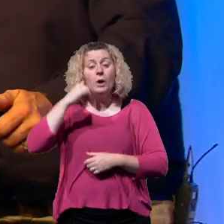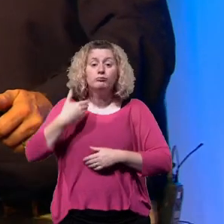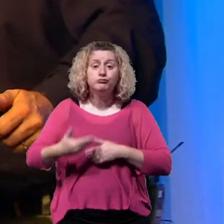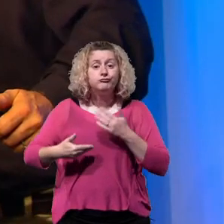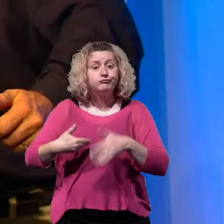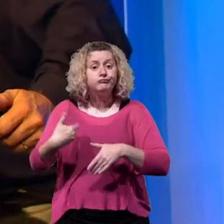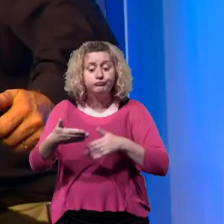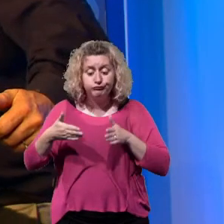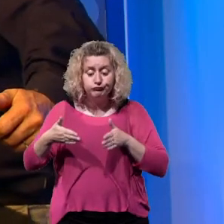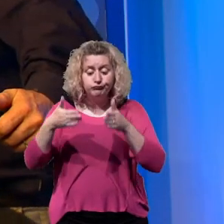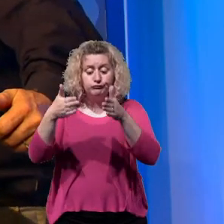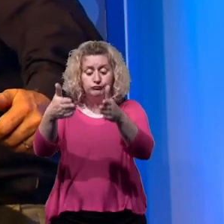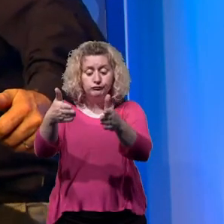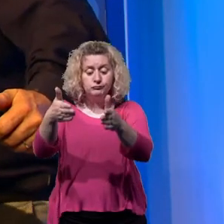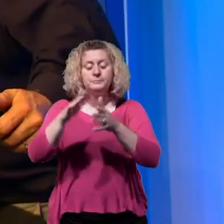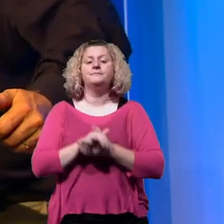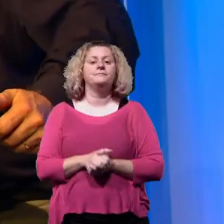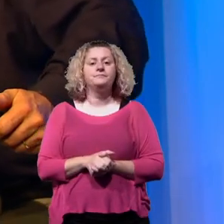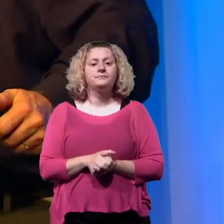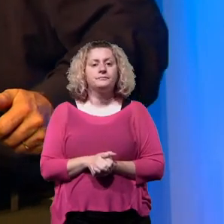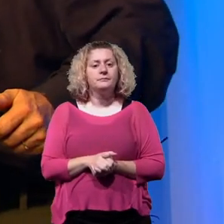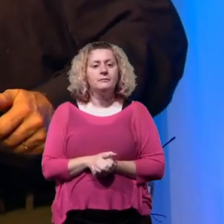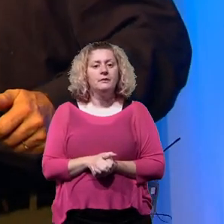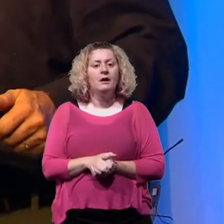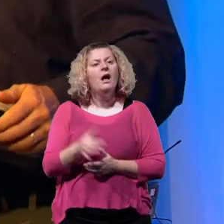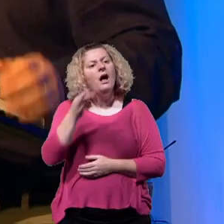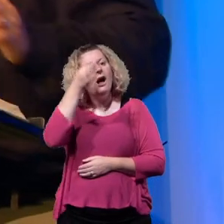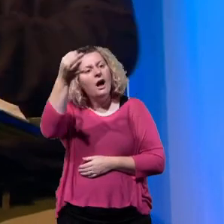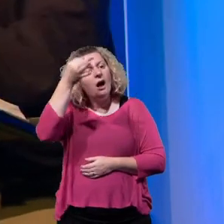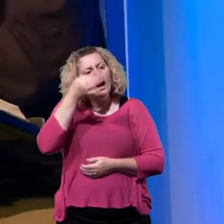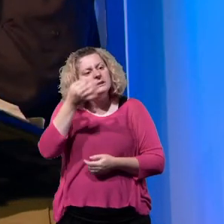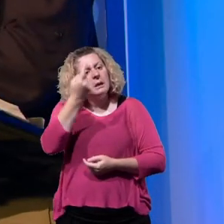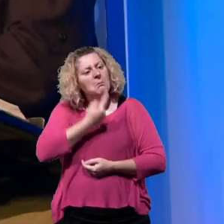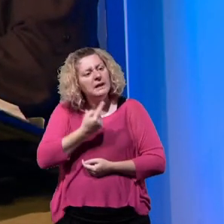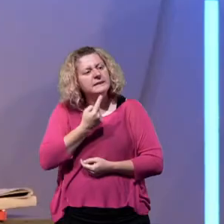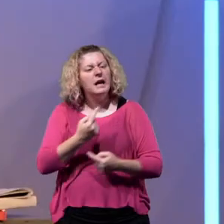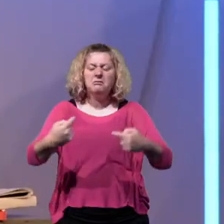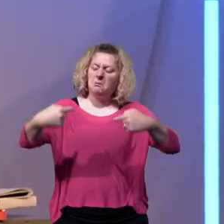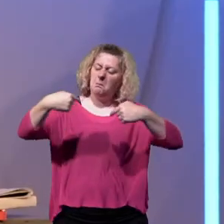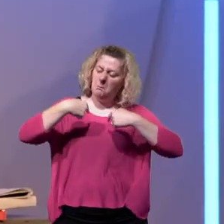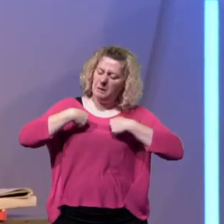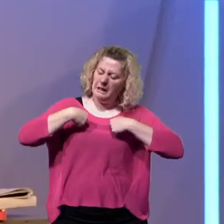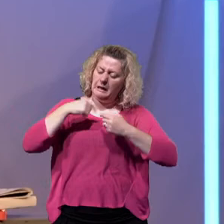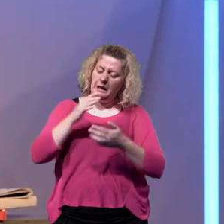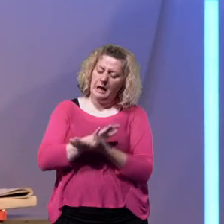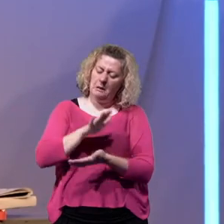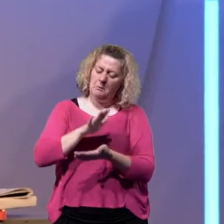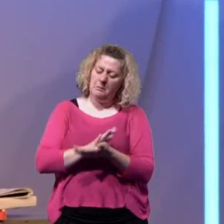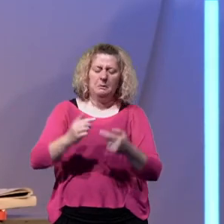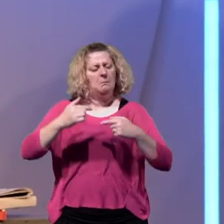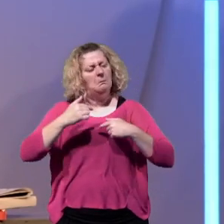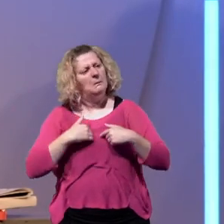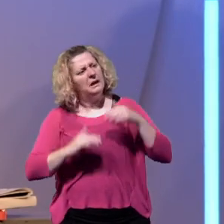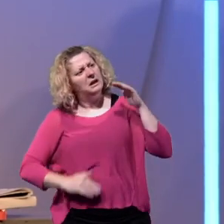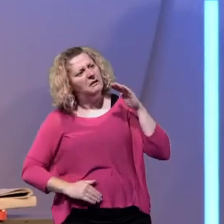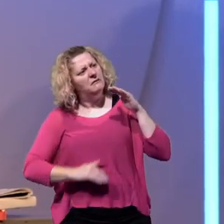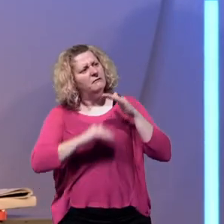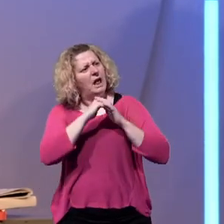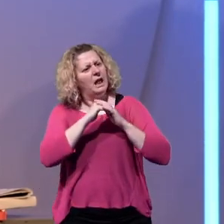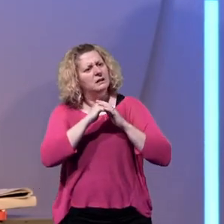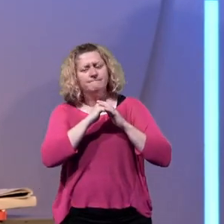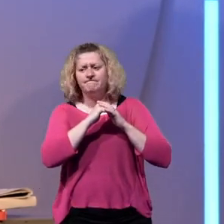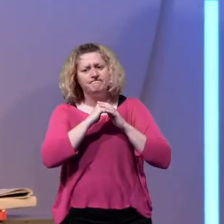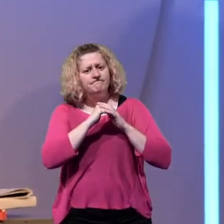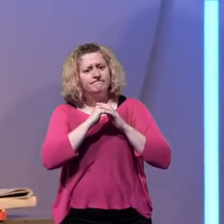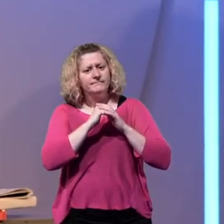And we've got to stop asking, am I happy? Am I fulfilled? What about me? And be self-forgetful. And